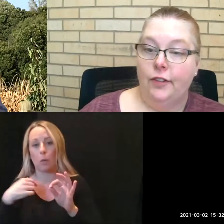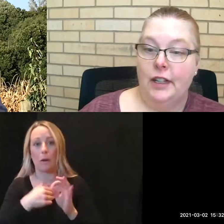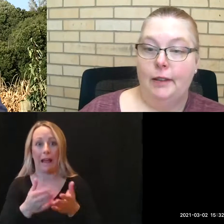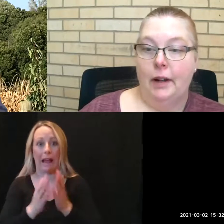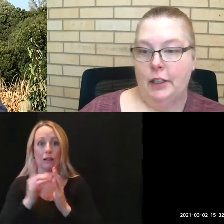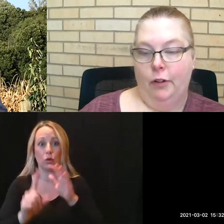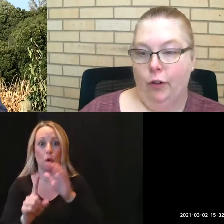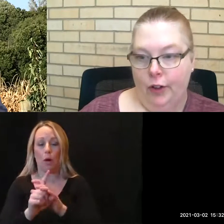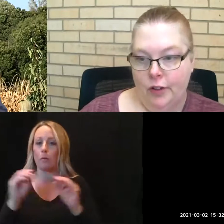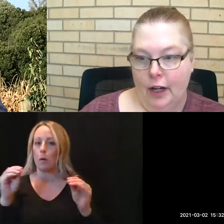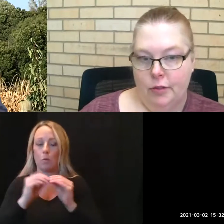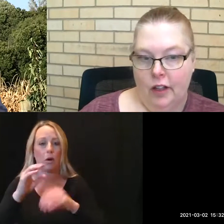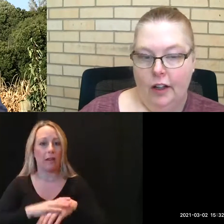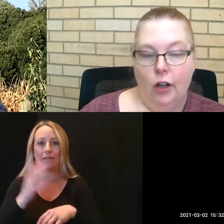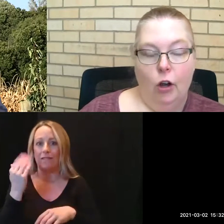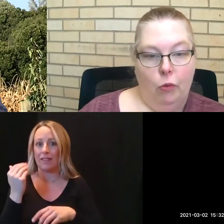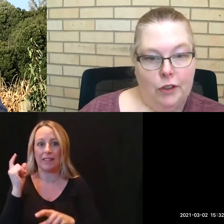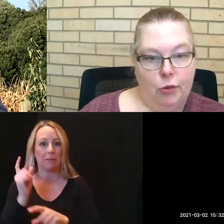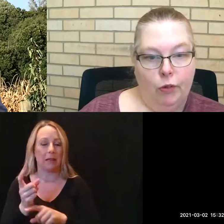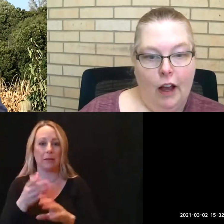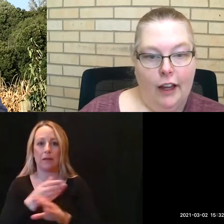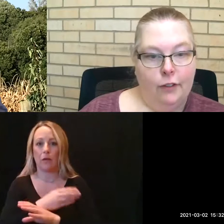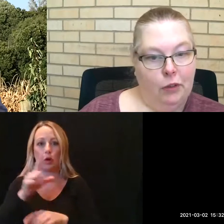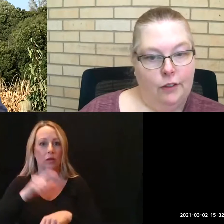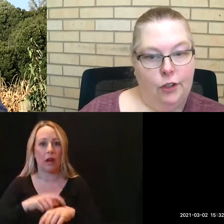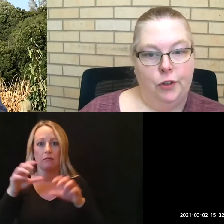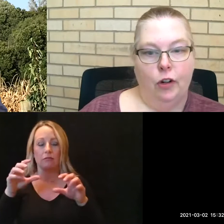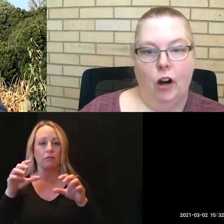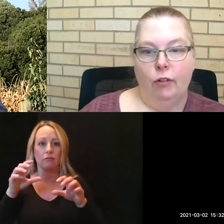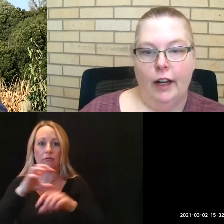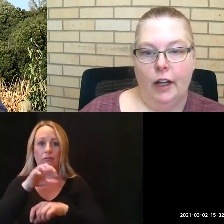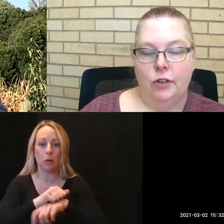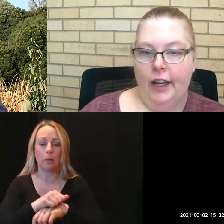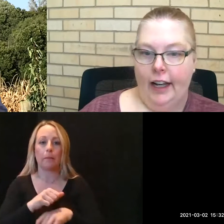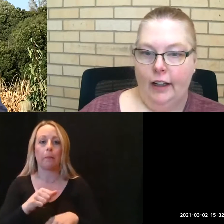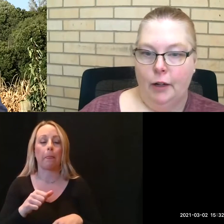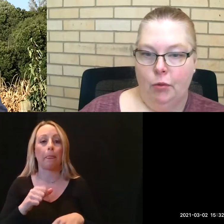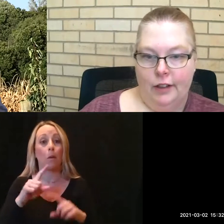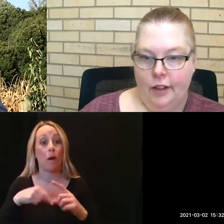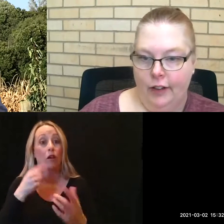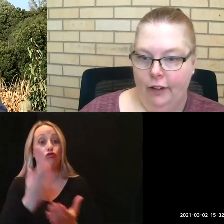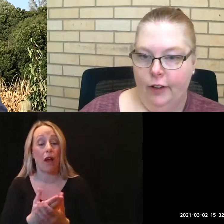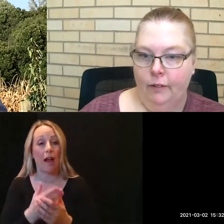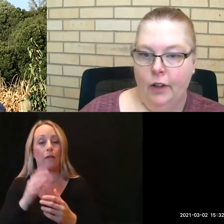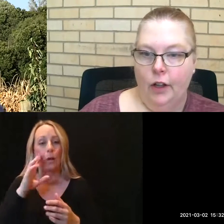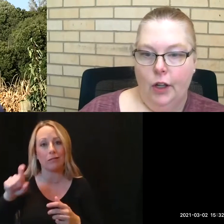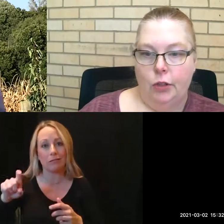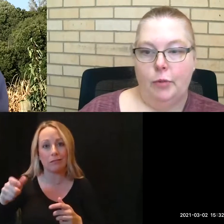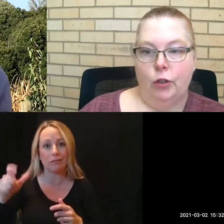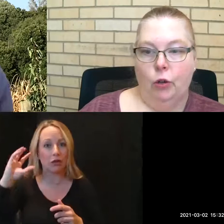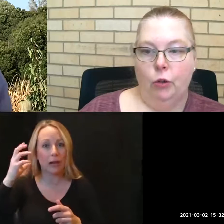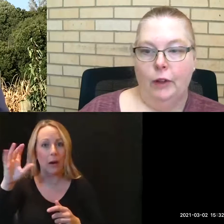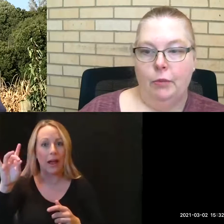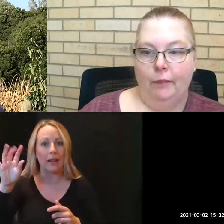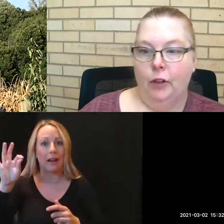than 15 minutes before your time slot. Once you arrive, please tune your car radio to 89.7 FM. You